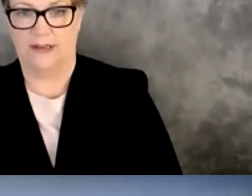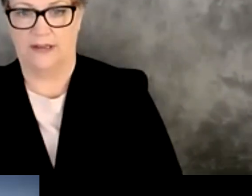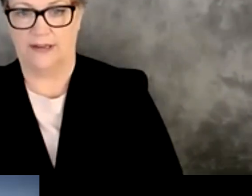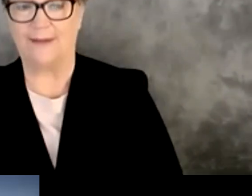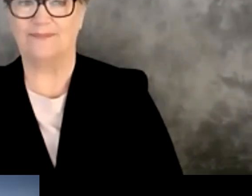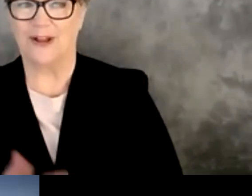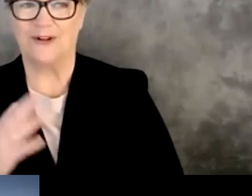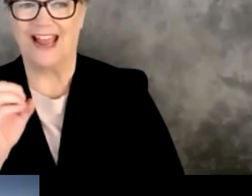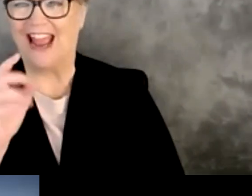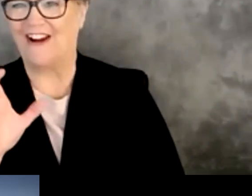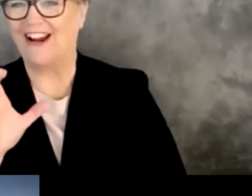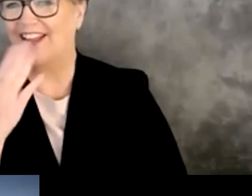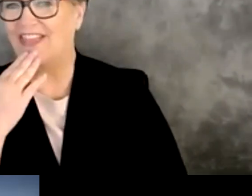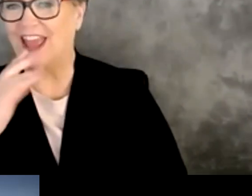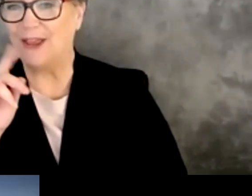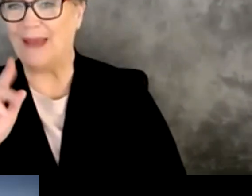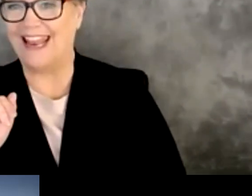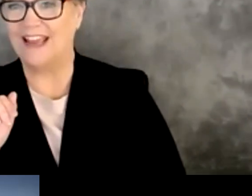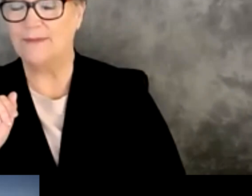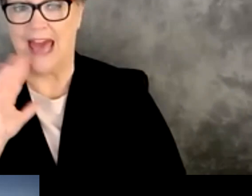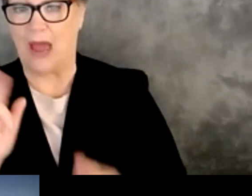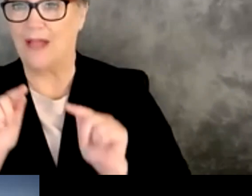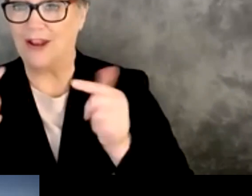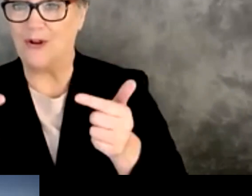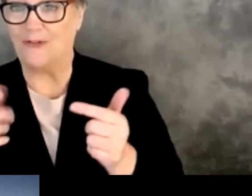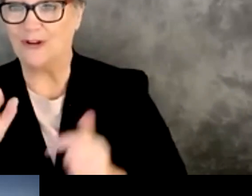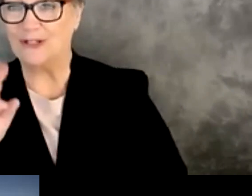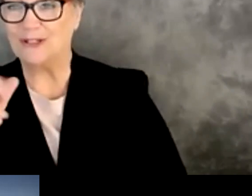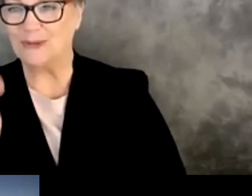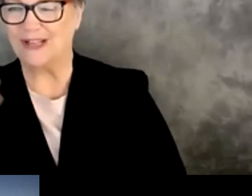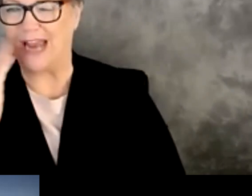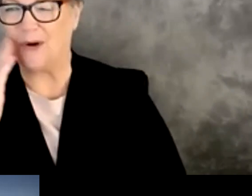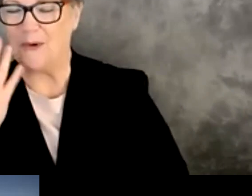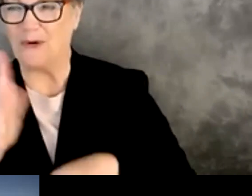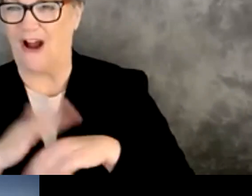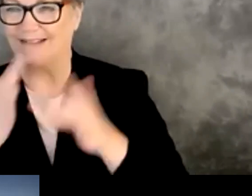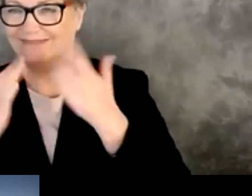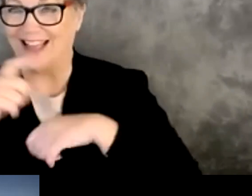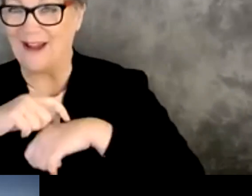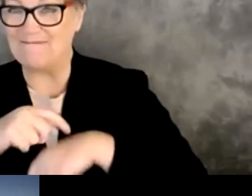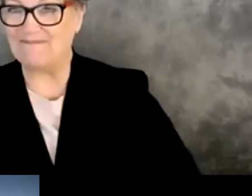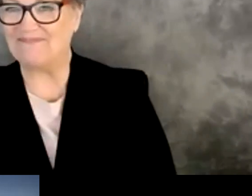Great, thanks, Patty. And I will hand it off over to Susan. I know we're on a time check.